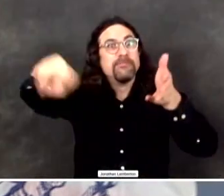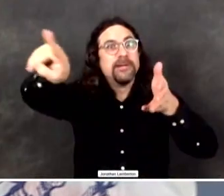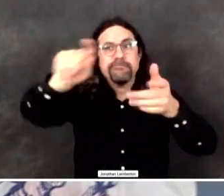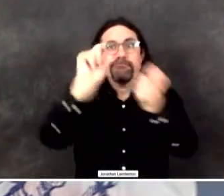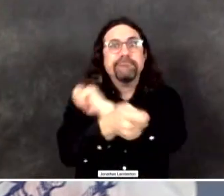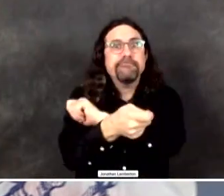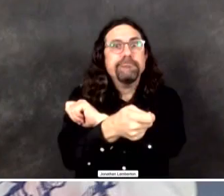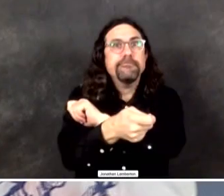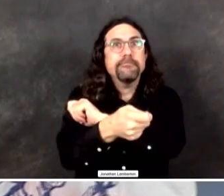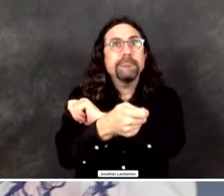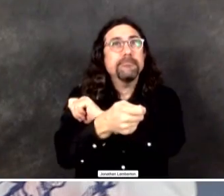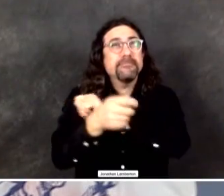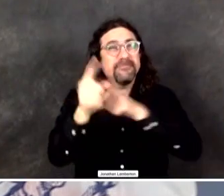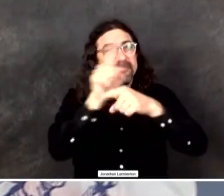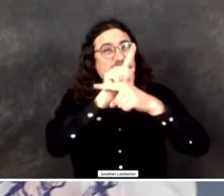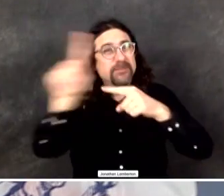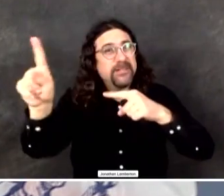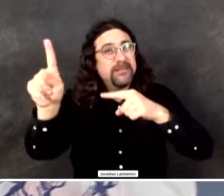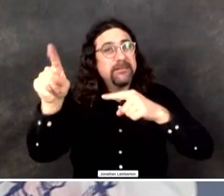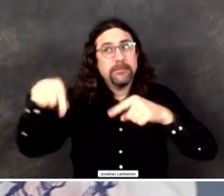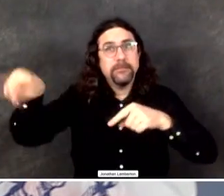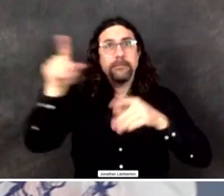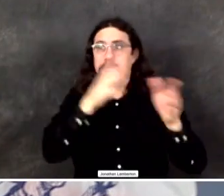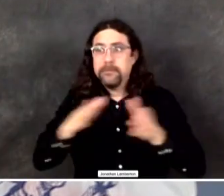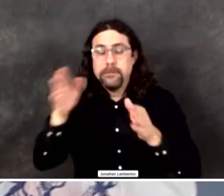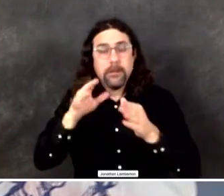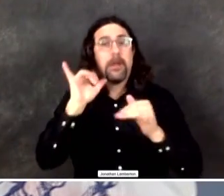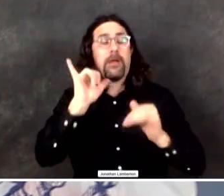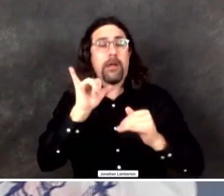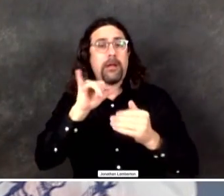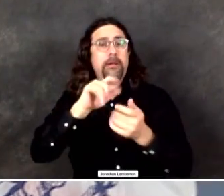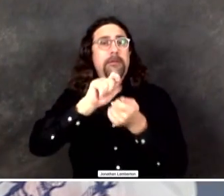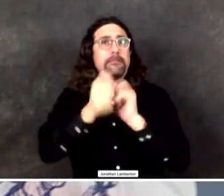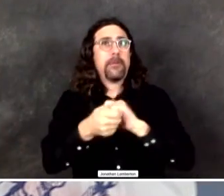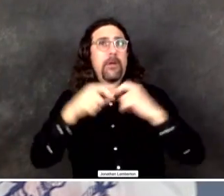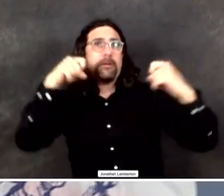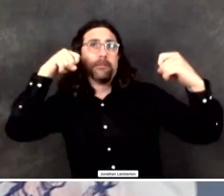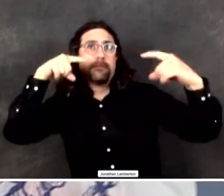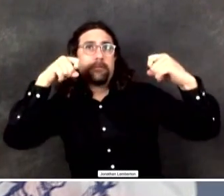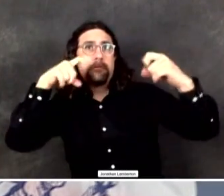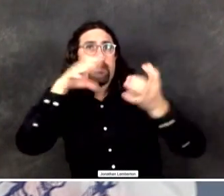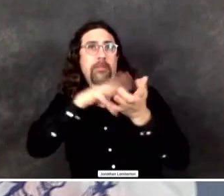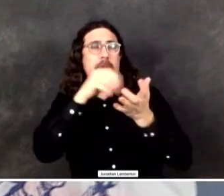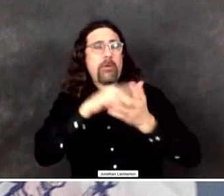this crisis is over, this is going to be one of the heroic passages. This is going to be one of the